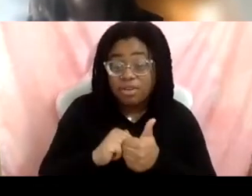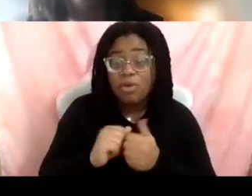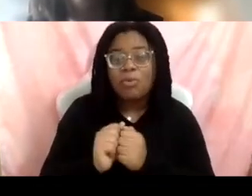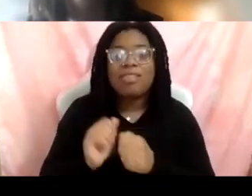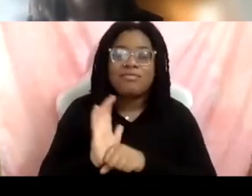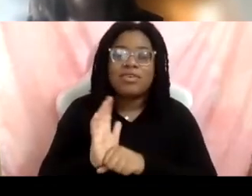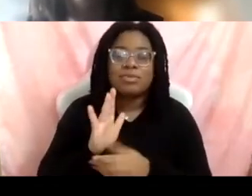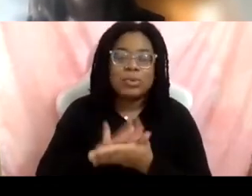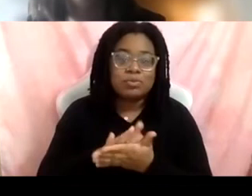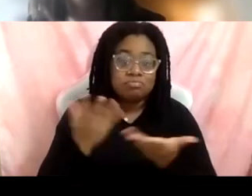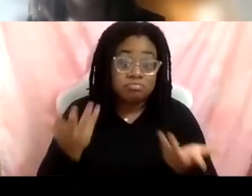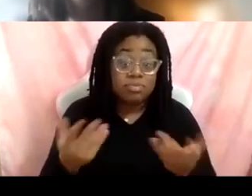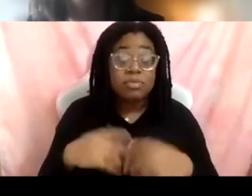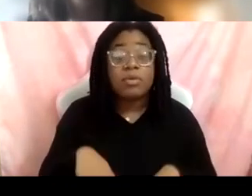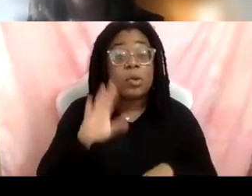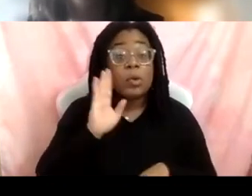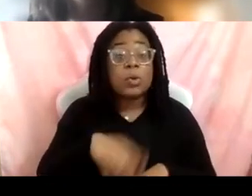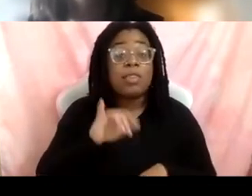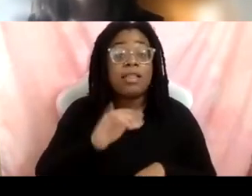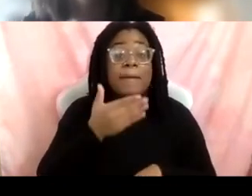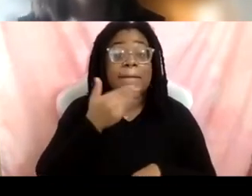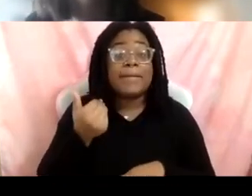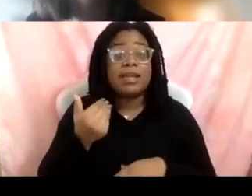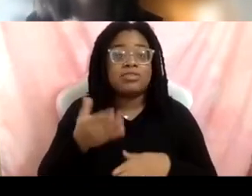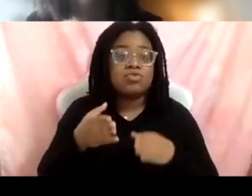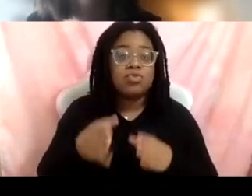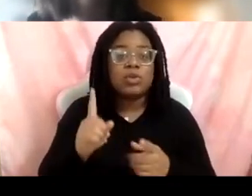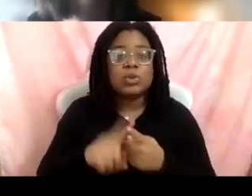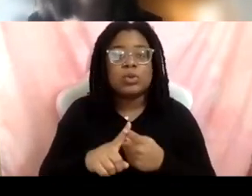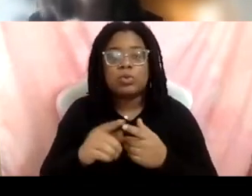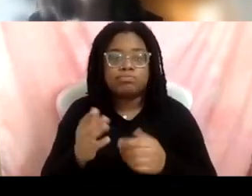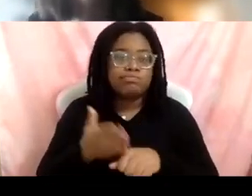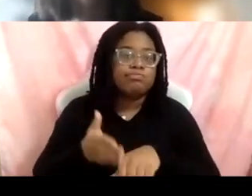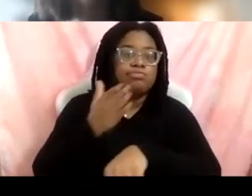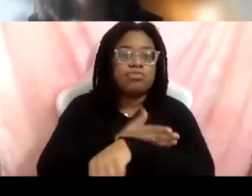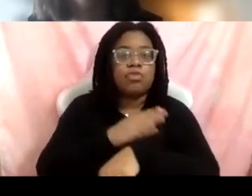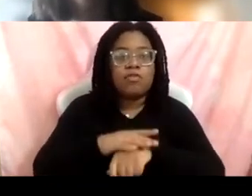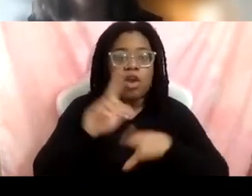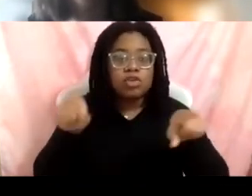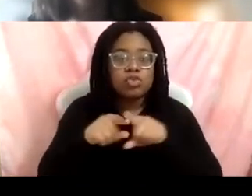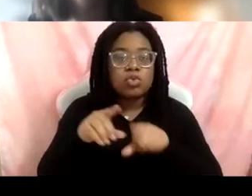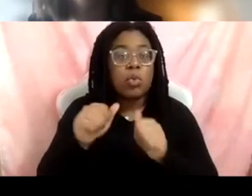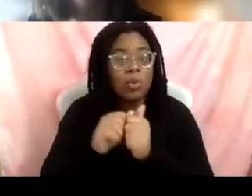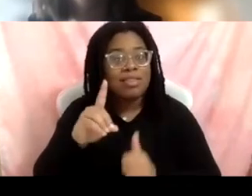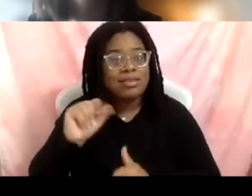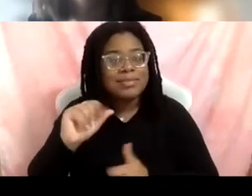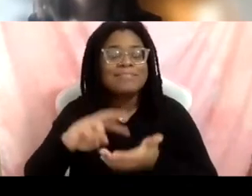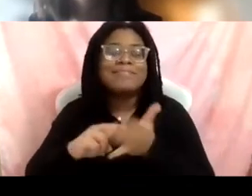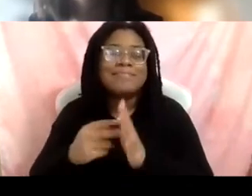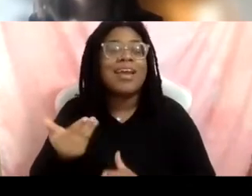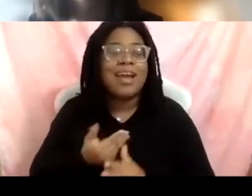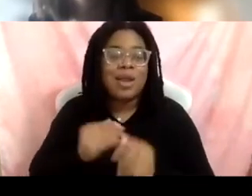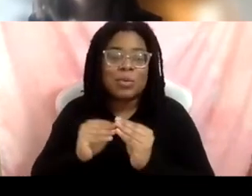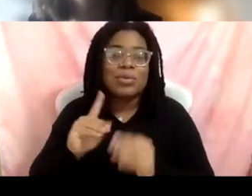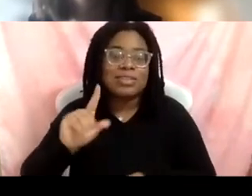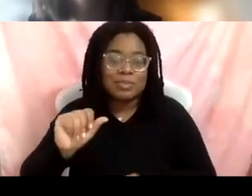school. And since we all know that the best way to improve on-screen representation of people with disabilities is to hire more disabled people